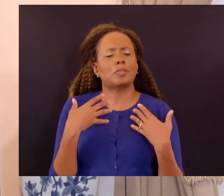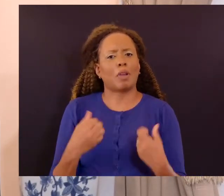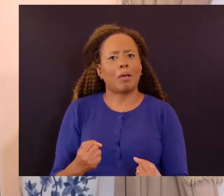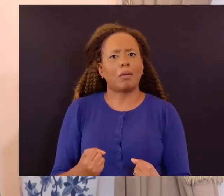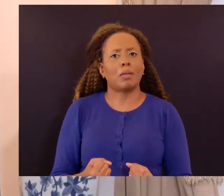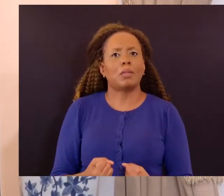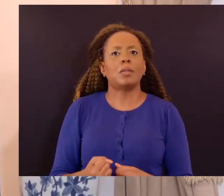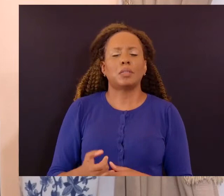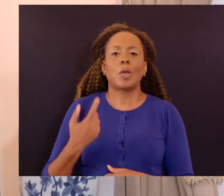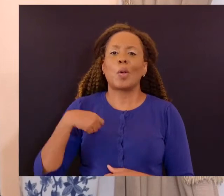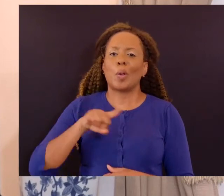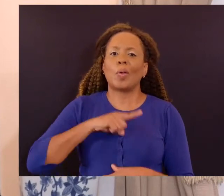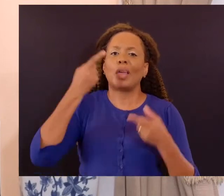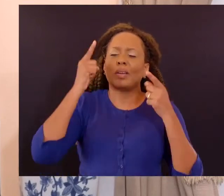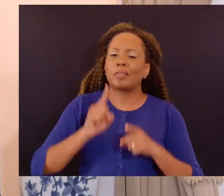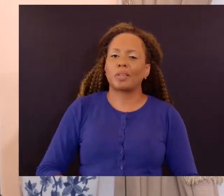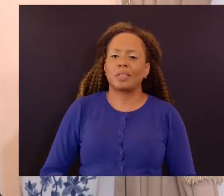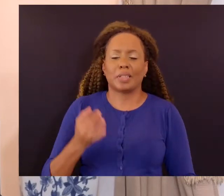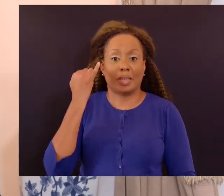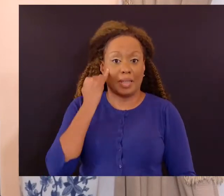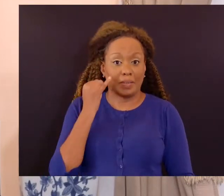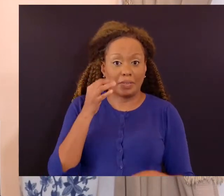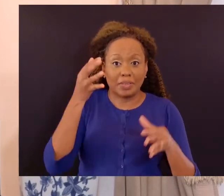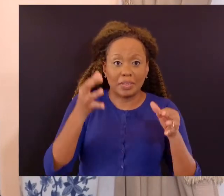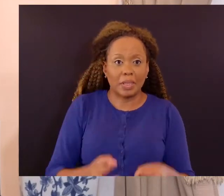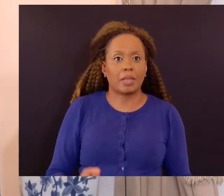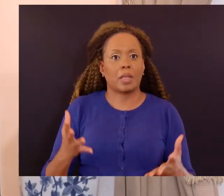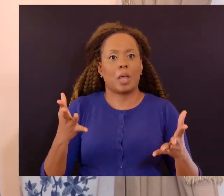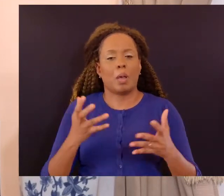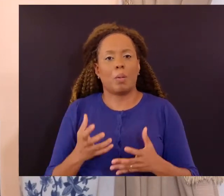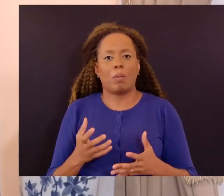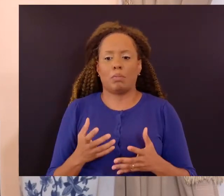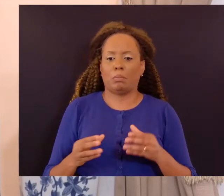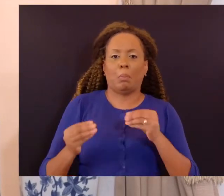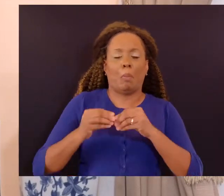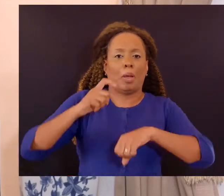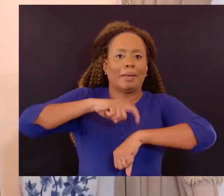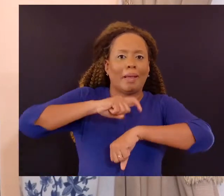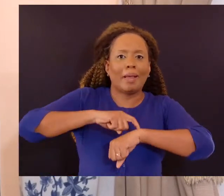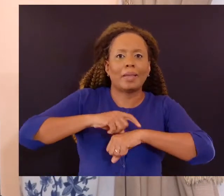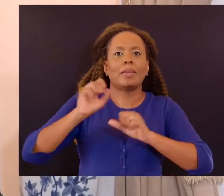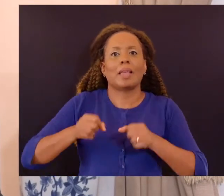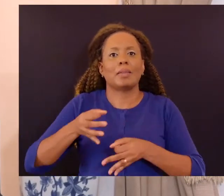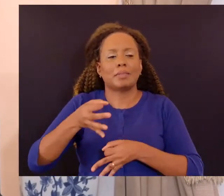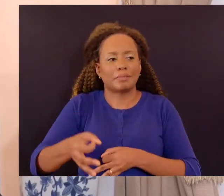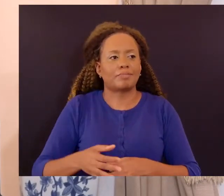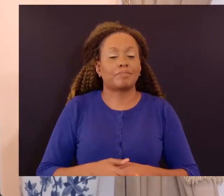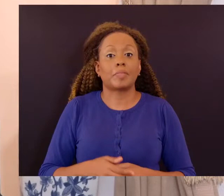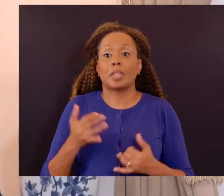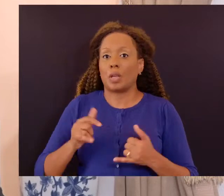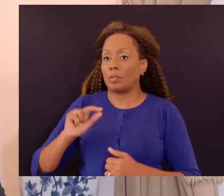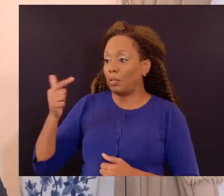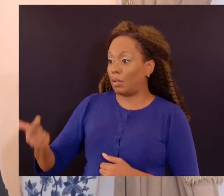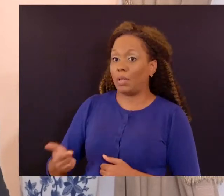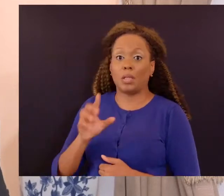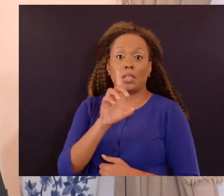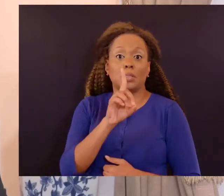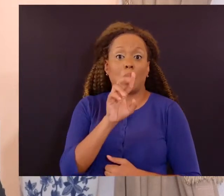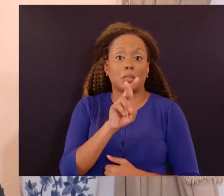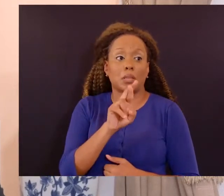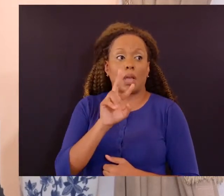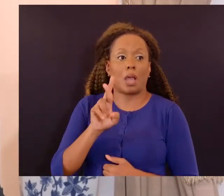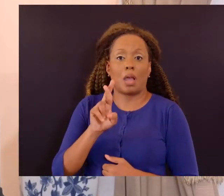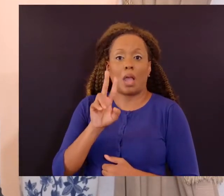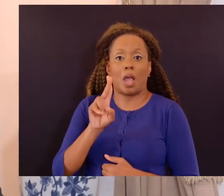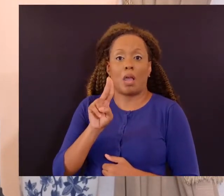to make the transition if they decide that they want the additional time. Dr. Rudder, you can provide an update as to where we are, and then we can